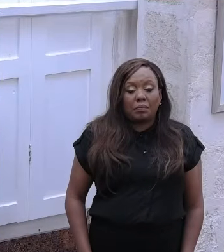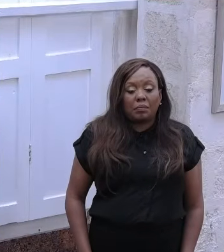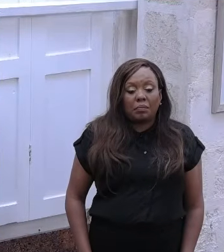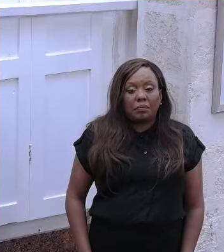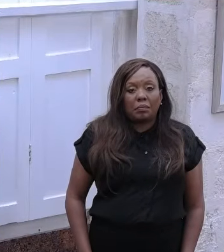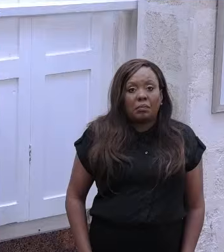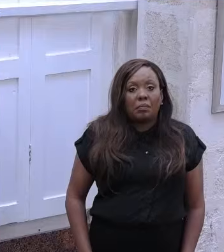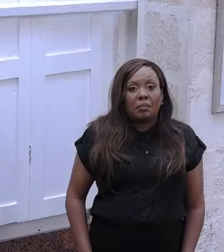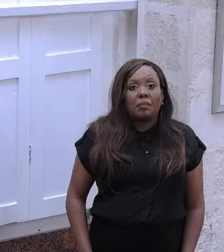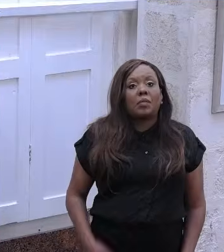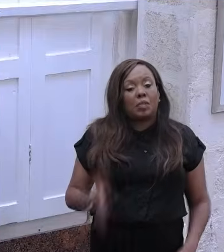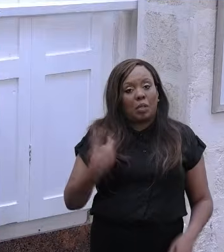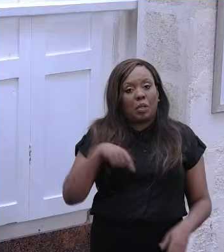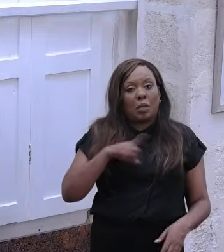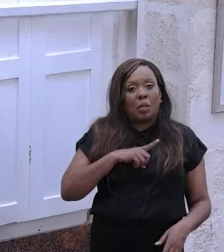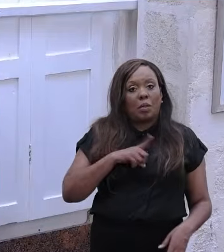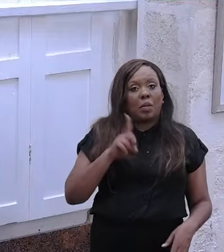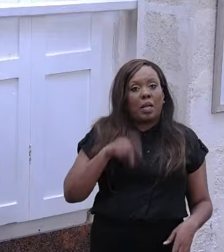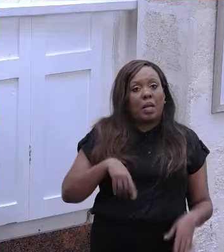need.